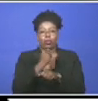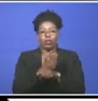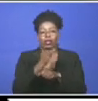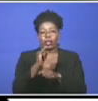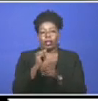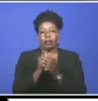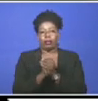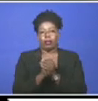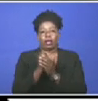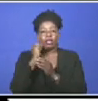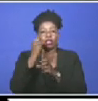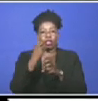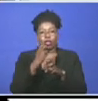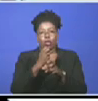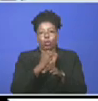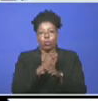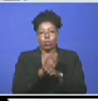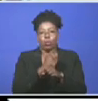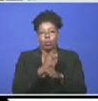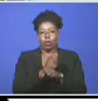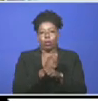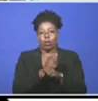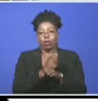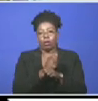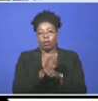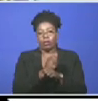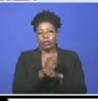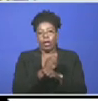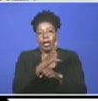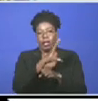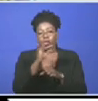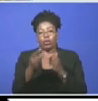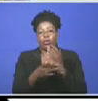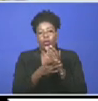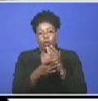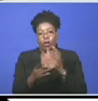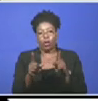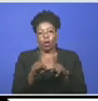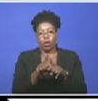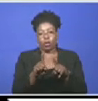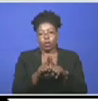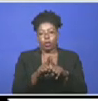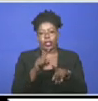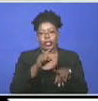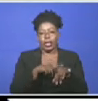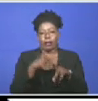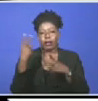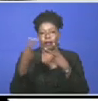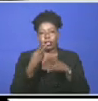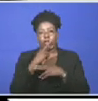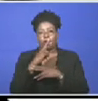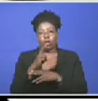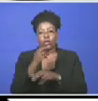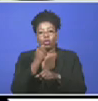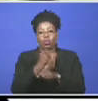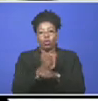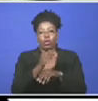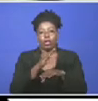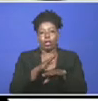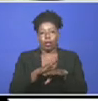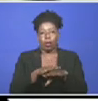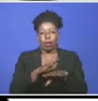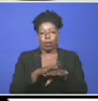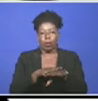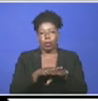Roach primarily works with charcoal on paper and oil on canvas. At the time of our visit, Alexia was working on a piece